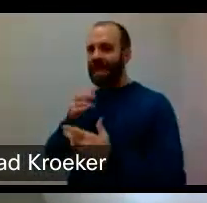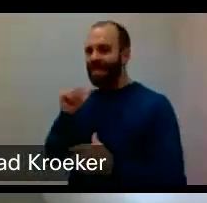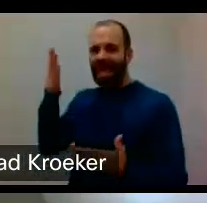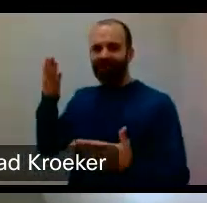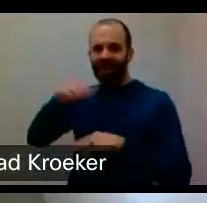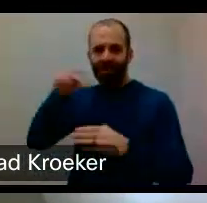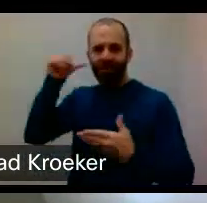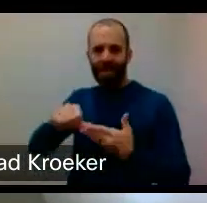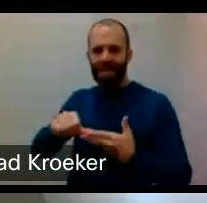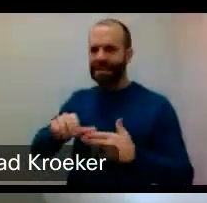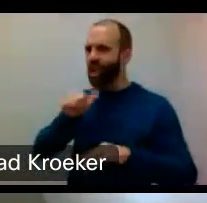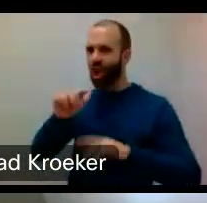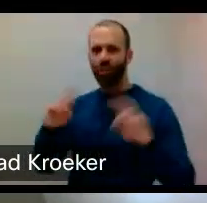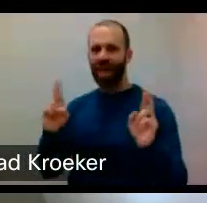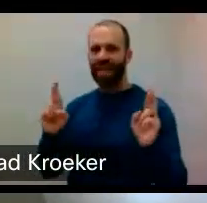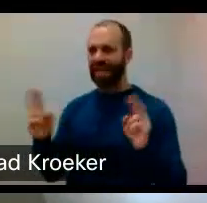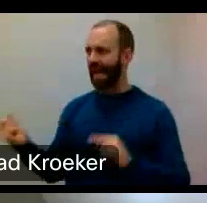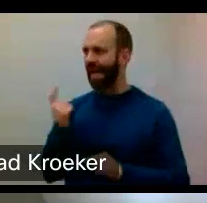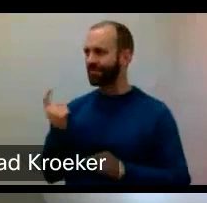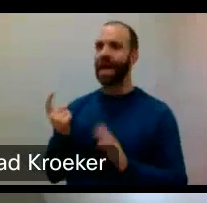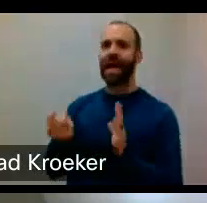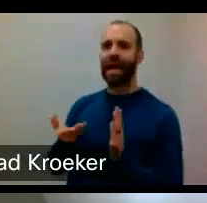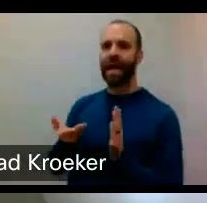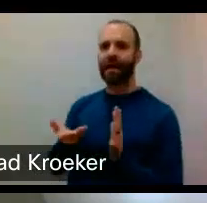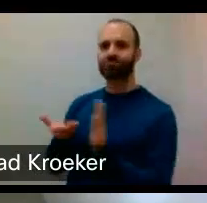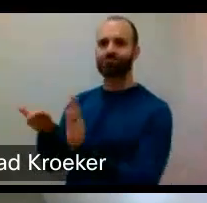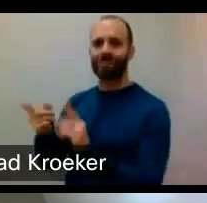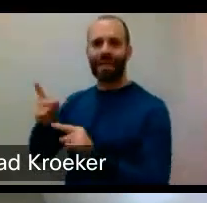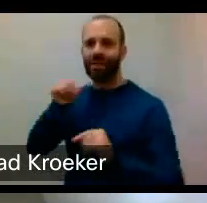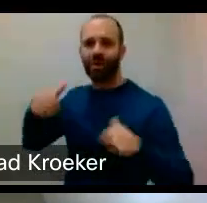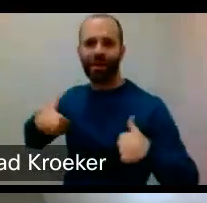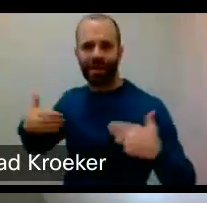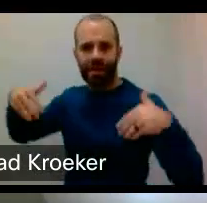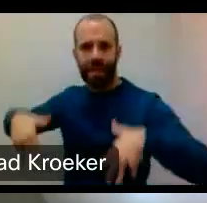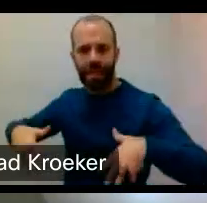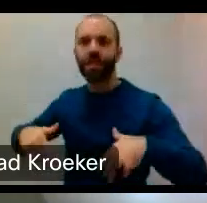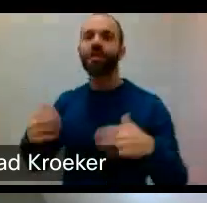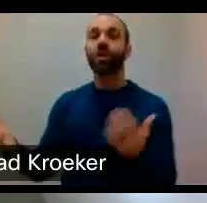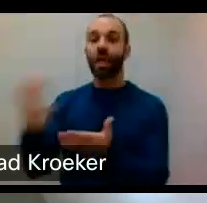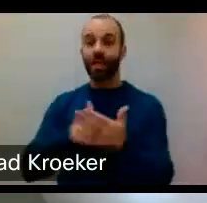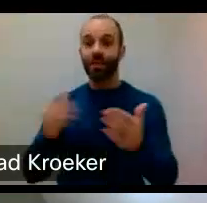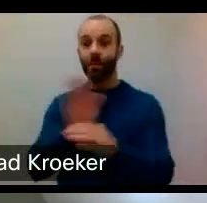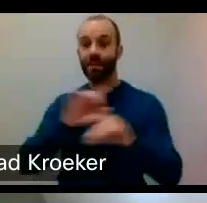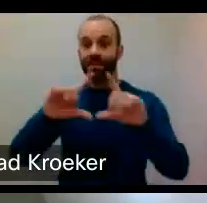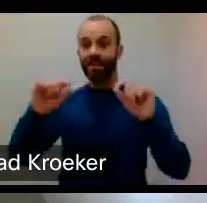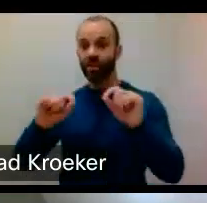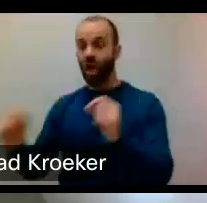with you when it was asked. Maybe you collected all of the business cards, but you lost them. I don't know. You had all of